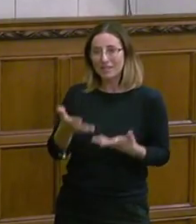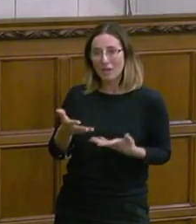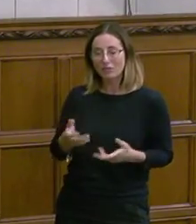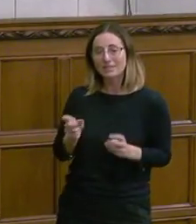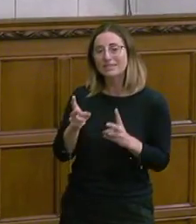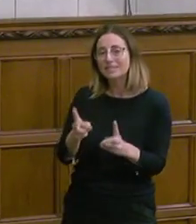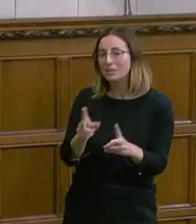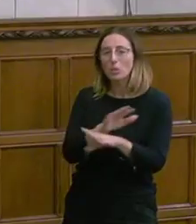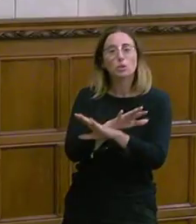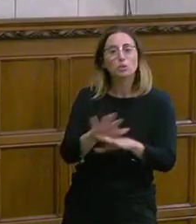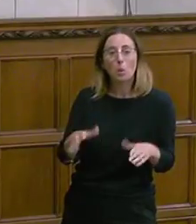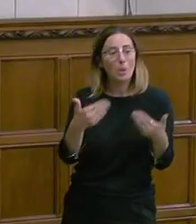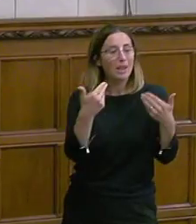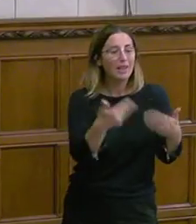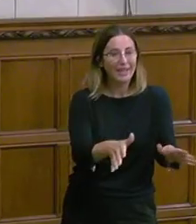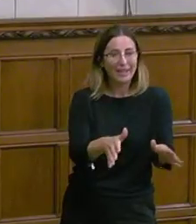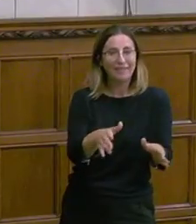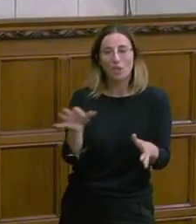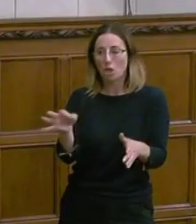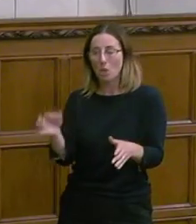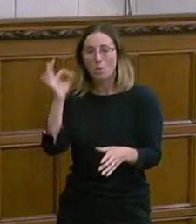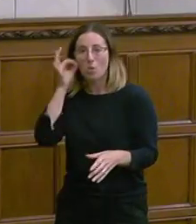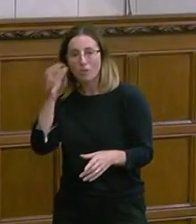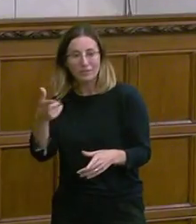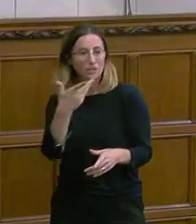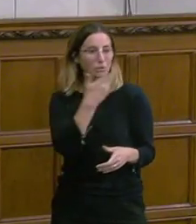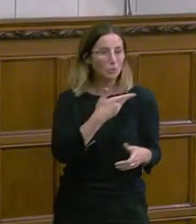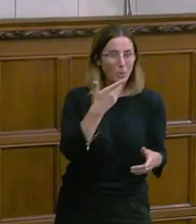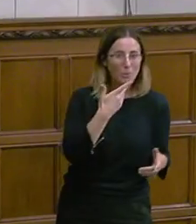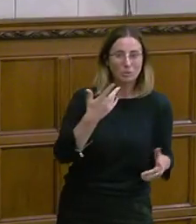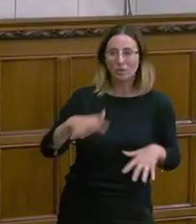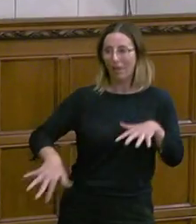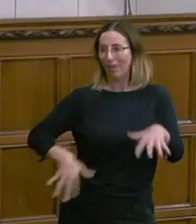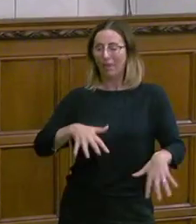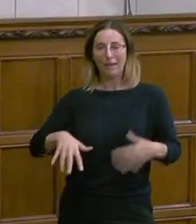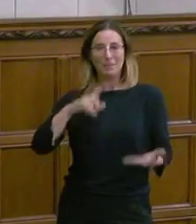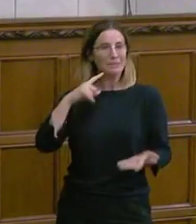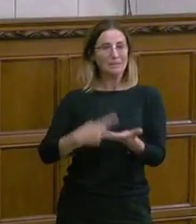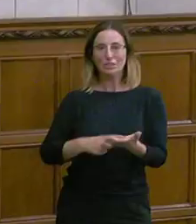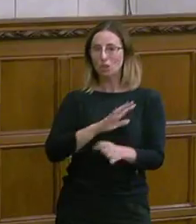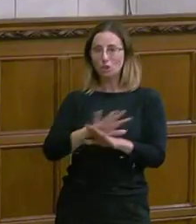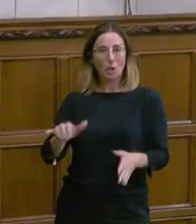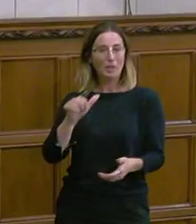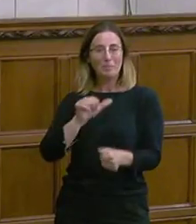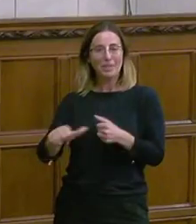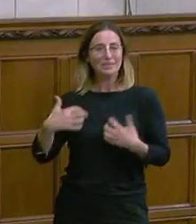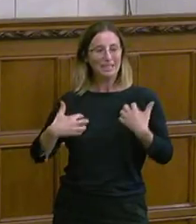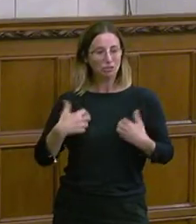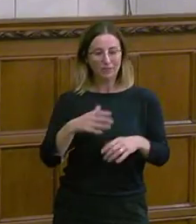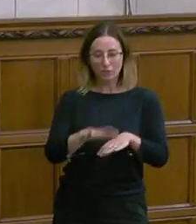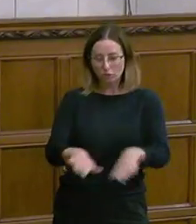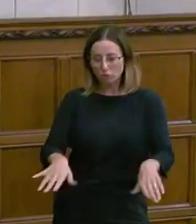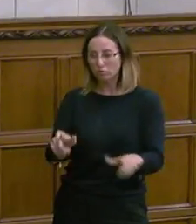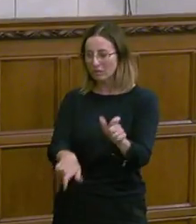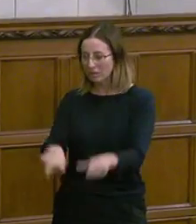do not lead local authorities and schools to make decisions that are not in the best interest of their children and young